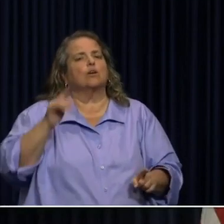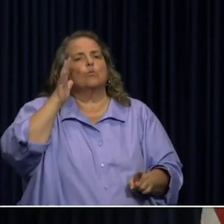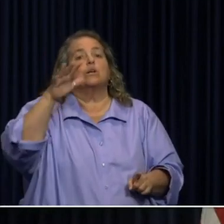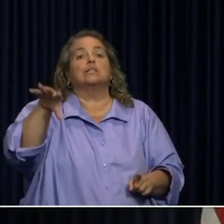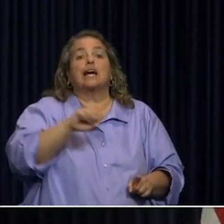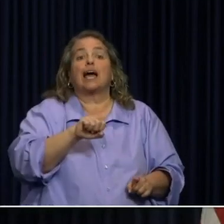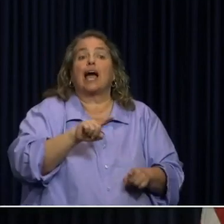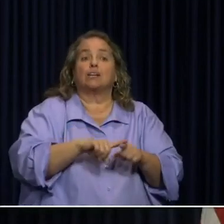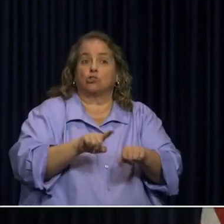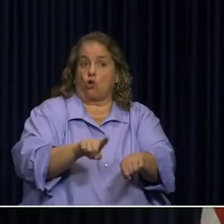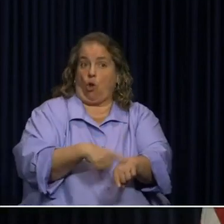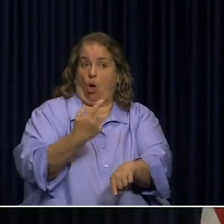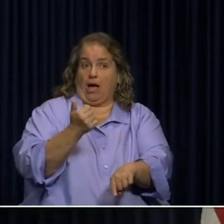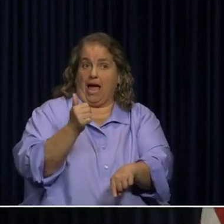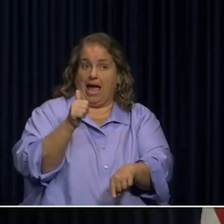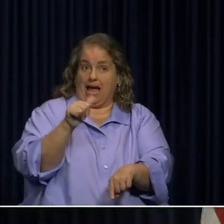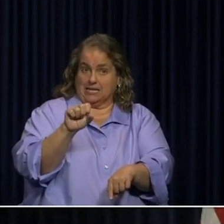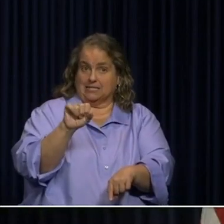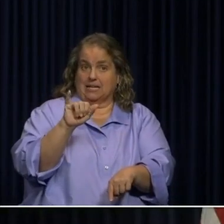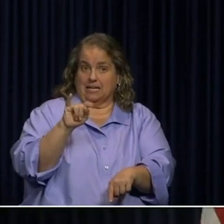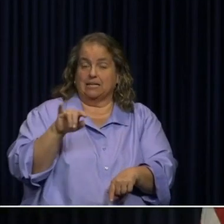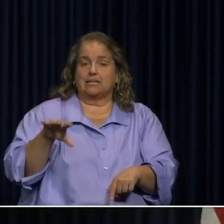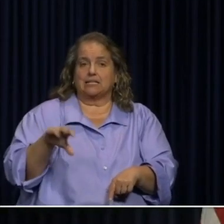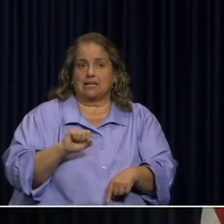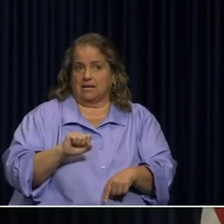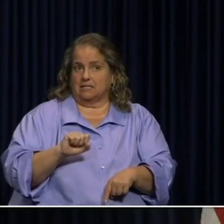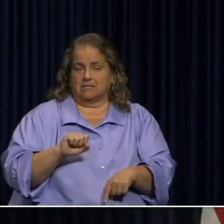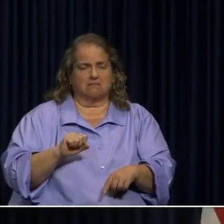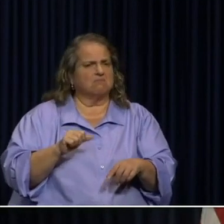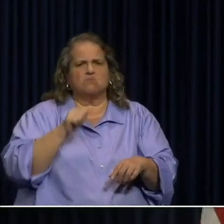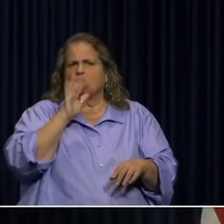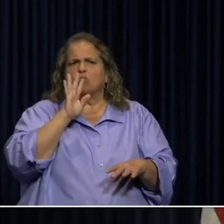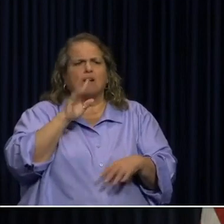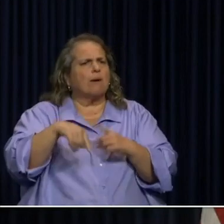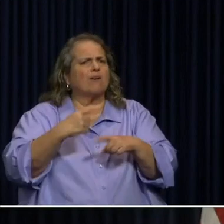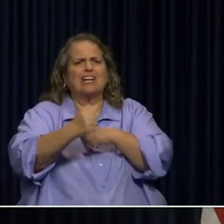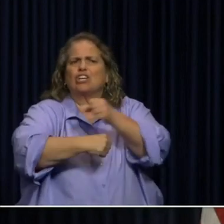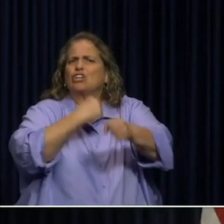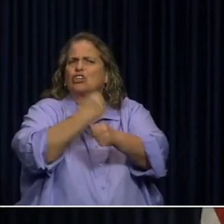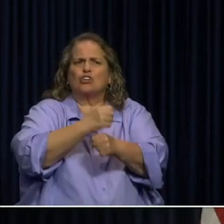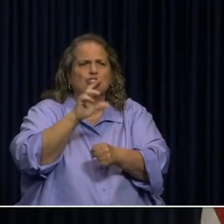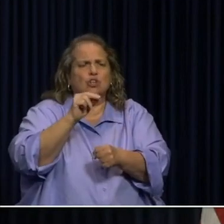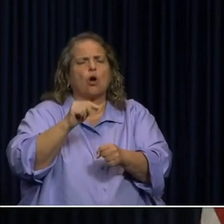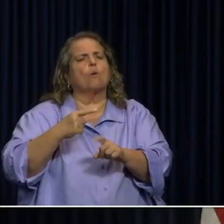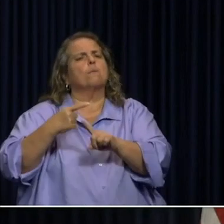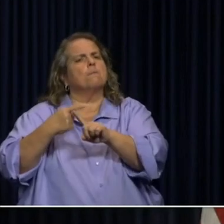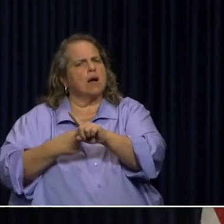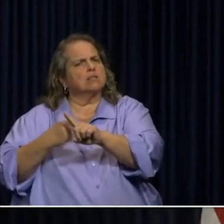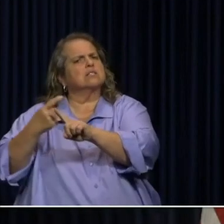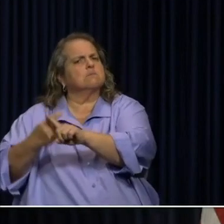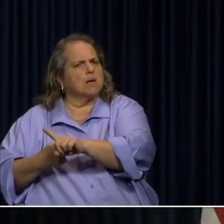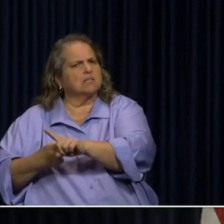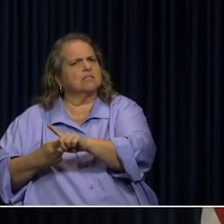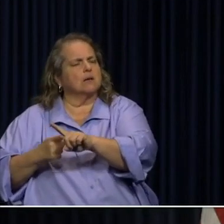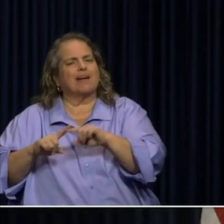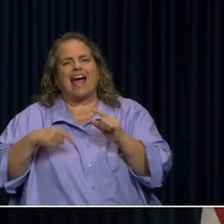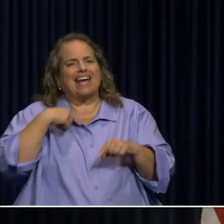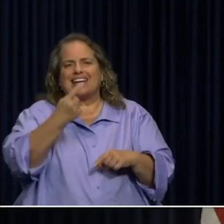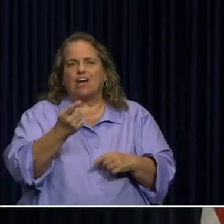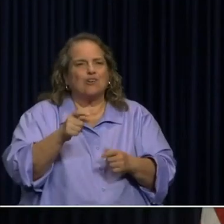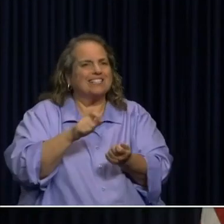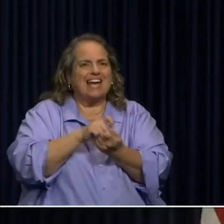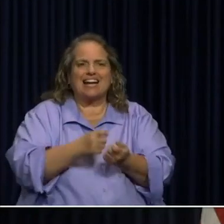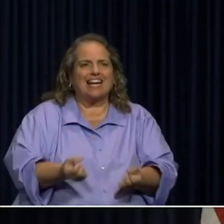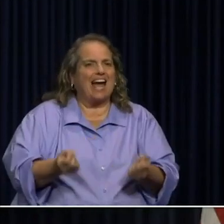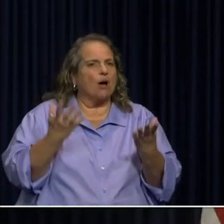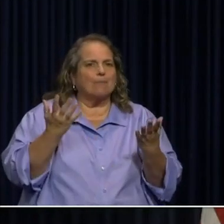take. And that doesn't mean we're talking about years, we're talking about months. I can't tell you exactly how many because we don't have all that data. But